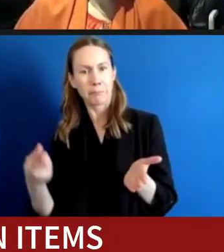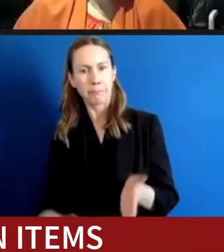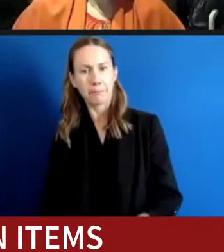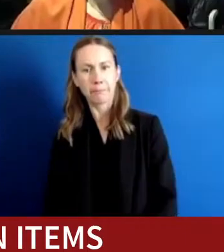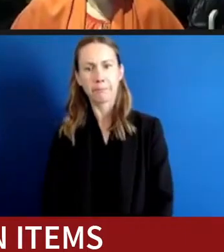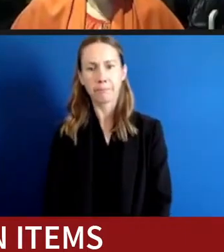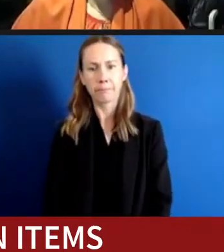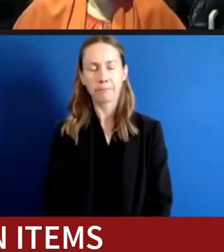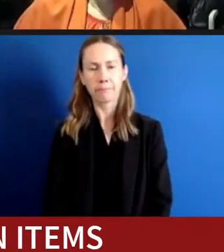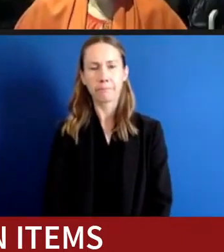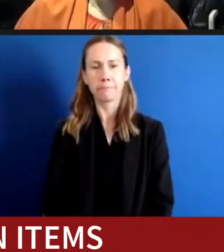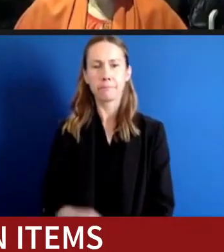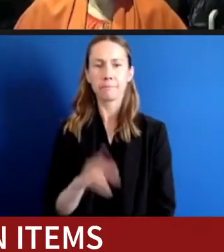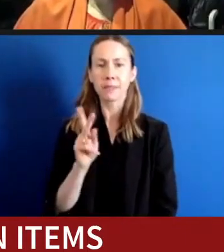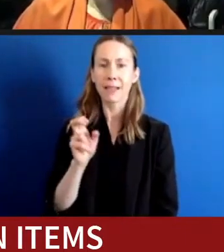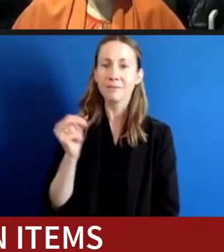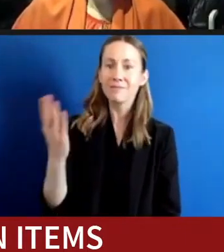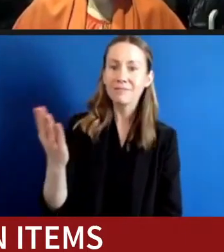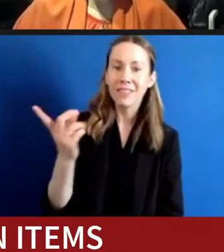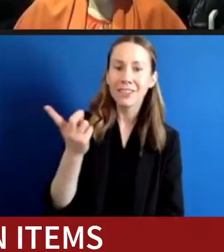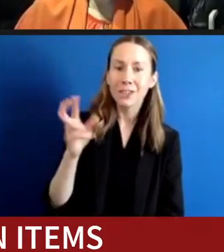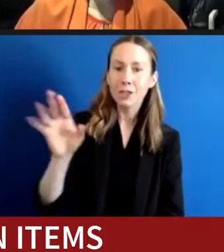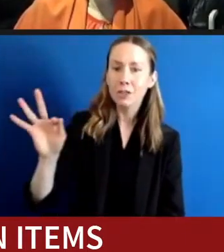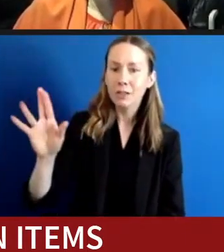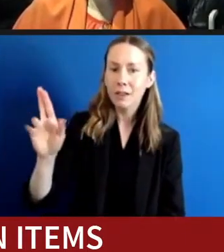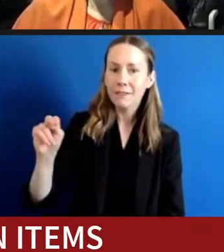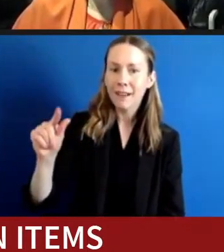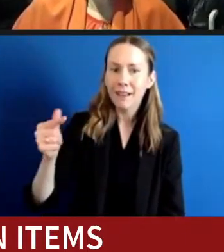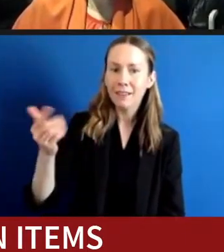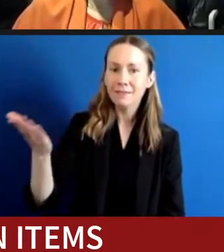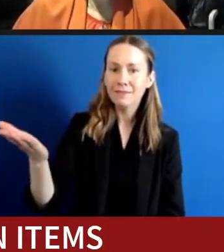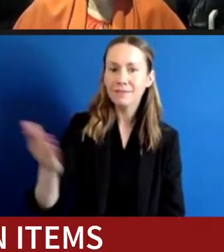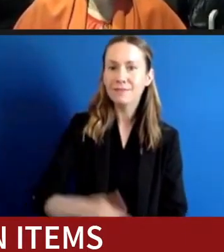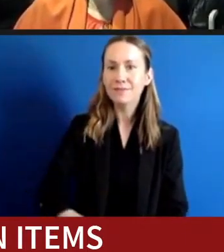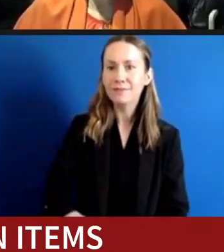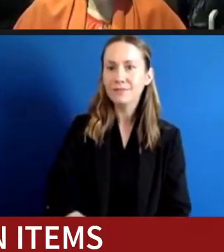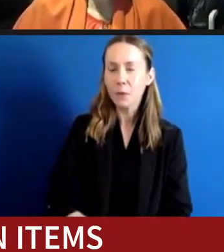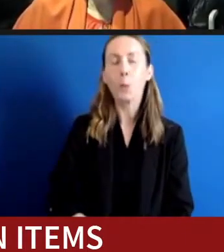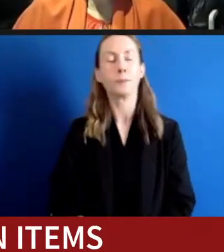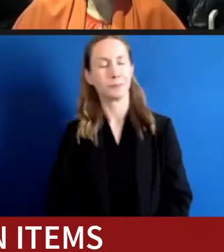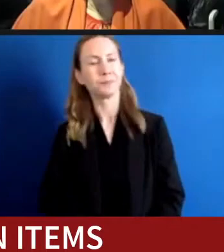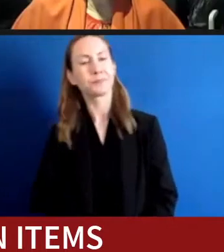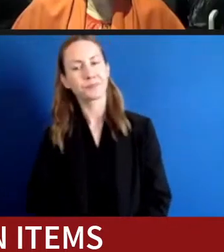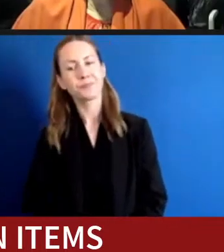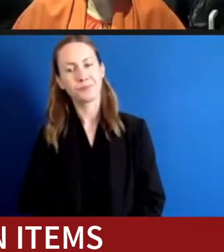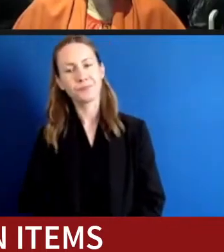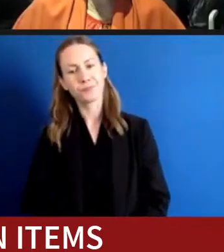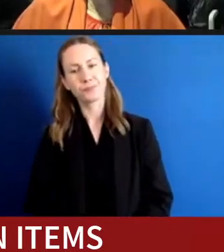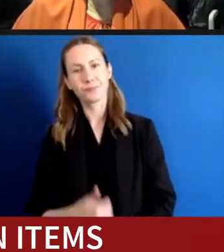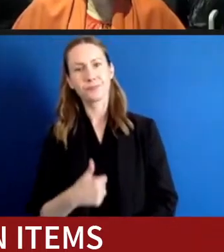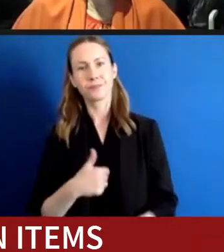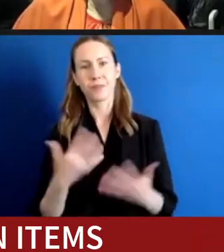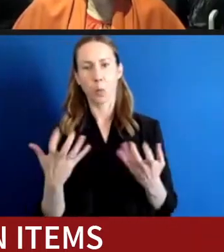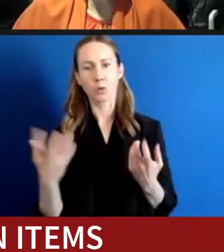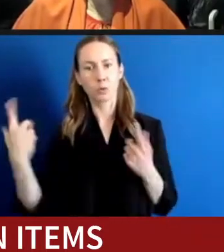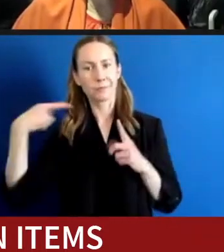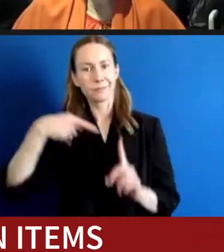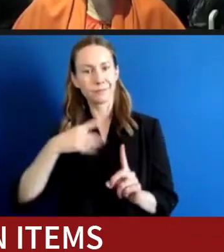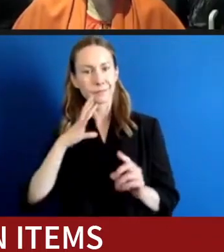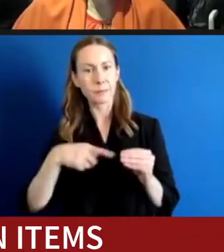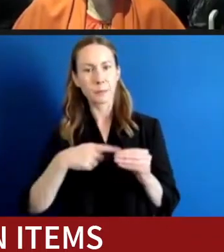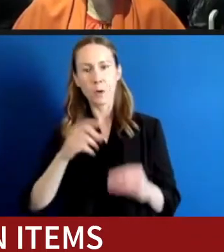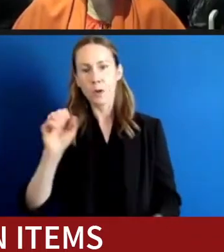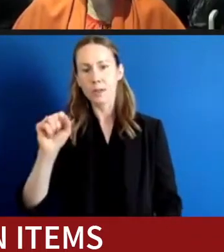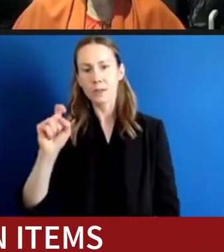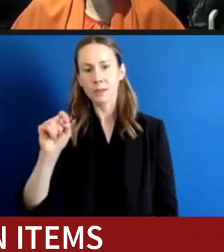Dr. Fung? Yeah, I was going to go back to the stigma part of